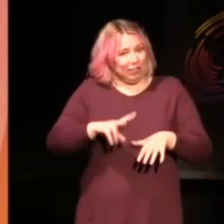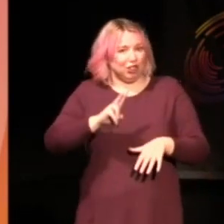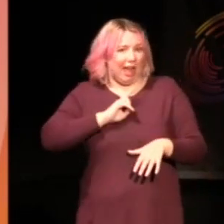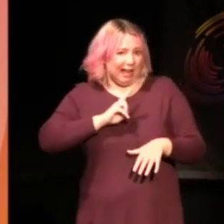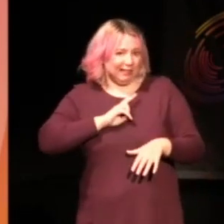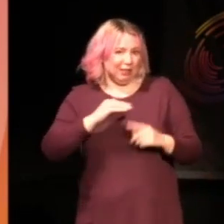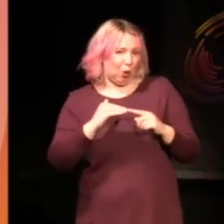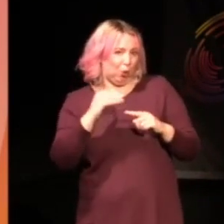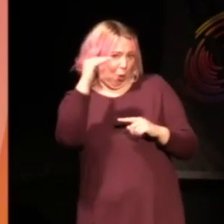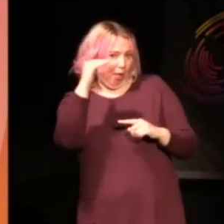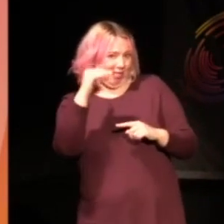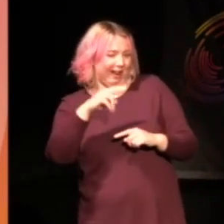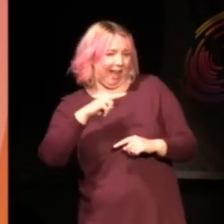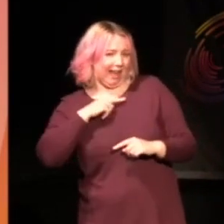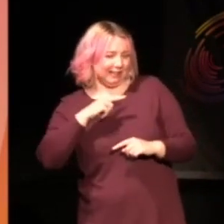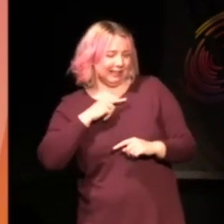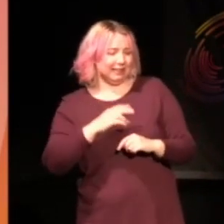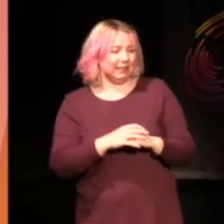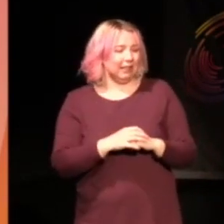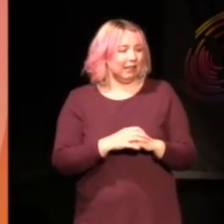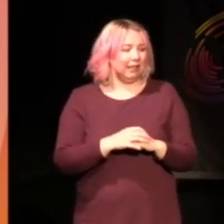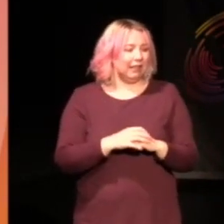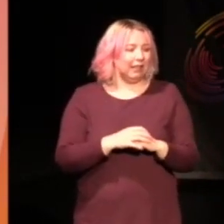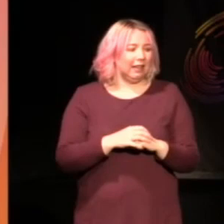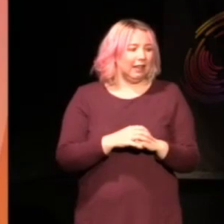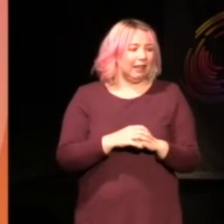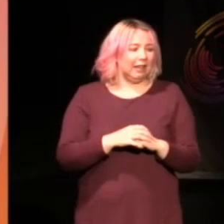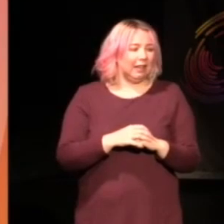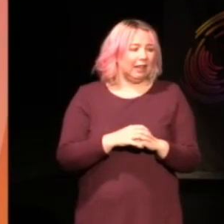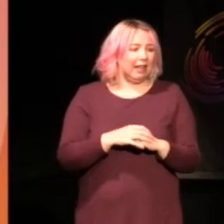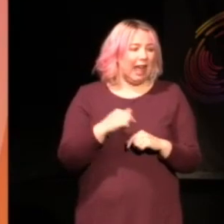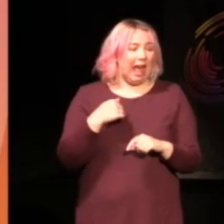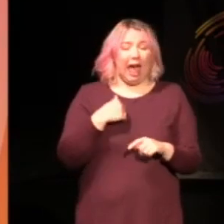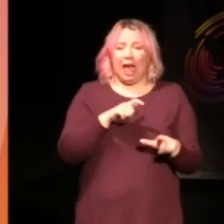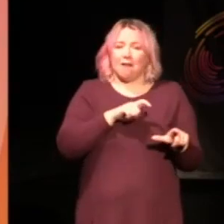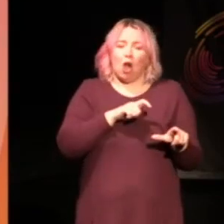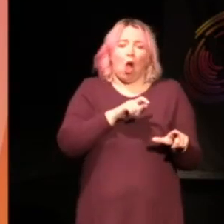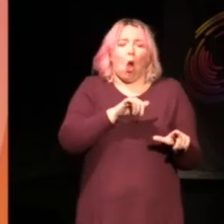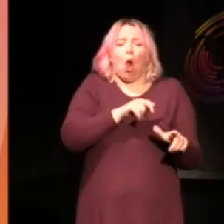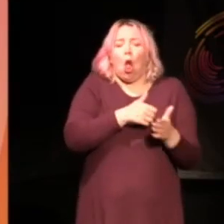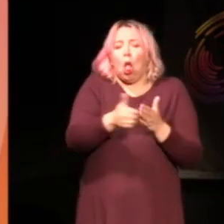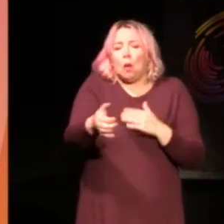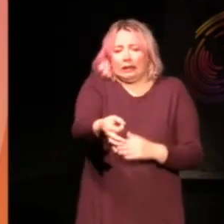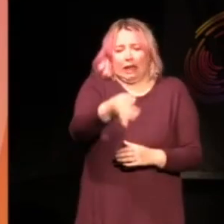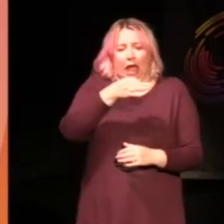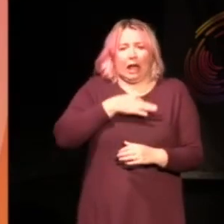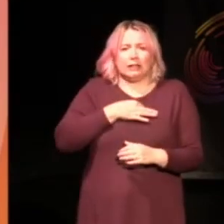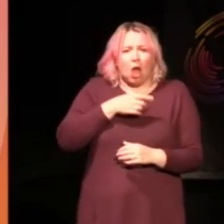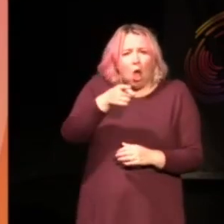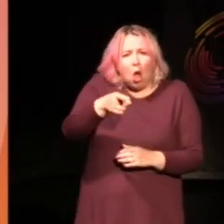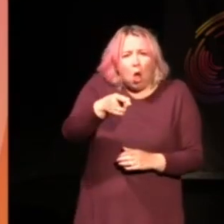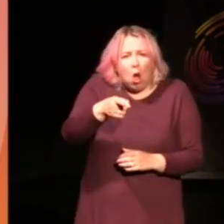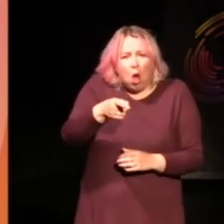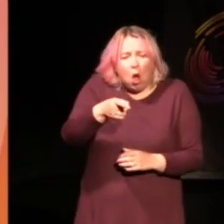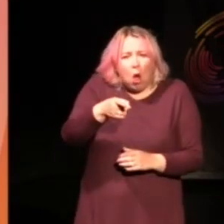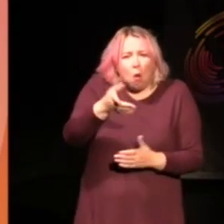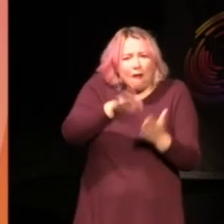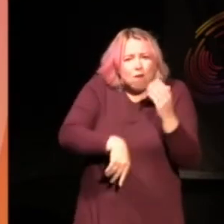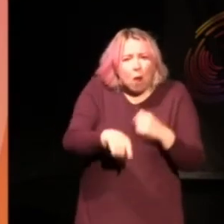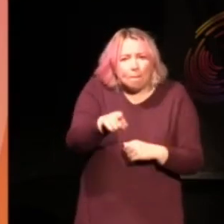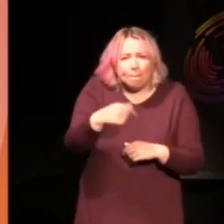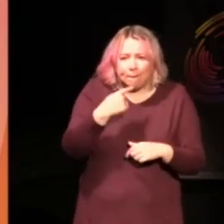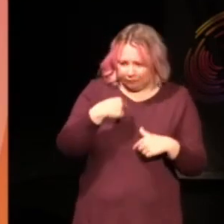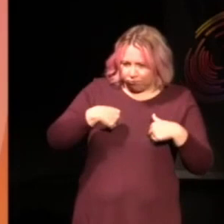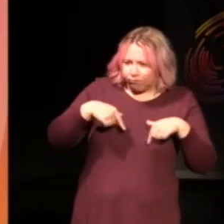accent. Sure. But I have, despite living here 20 years, always been asked every time I meet someone, where you really from? Yeah,